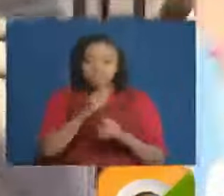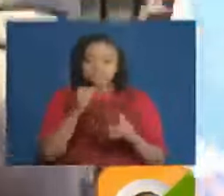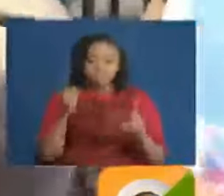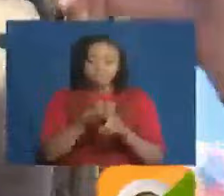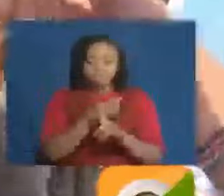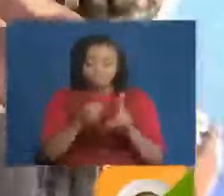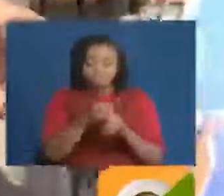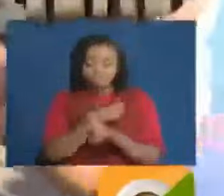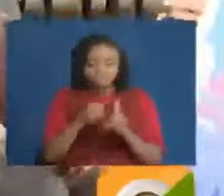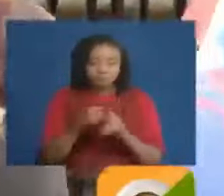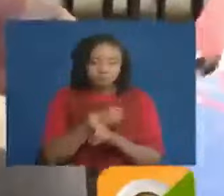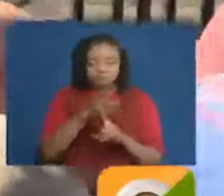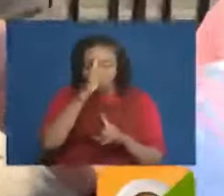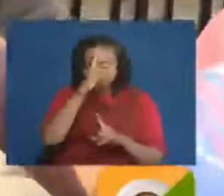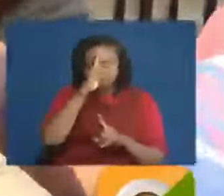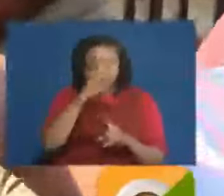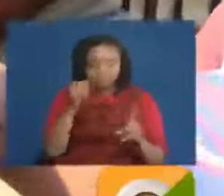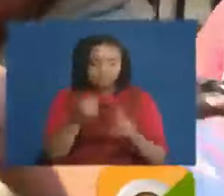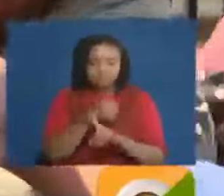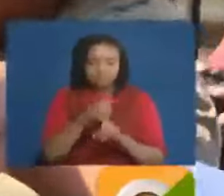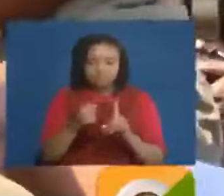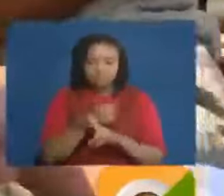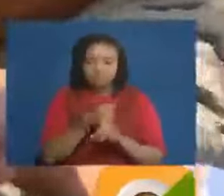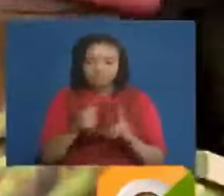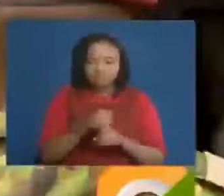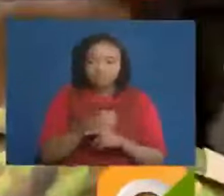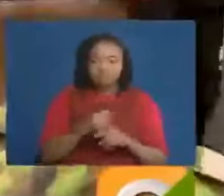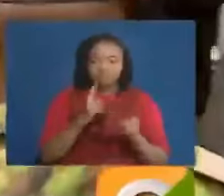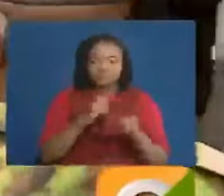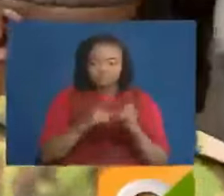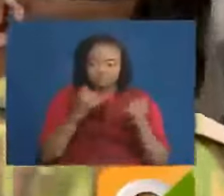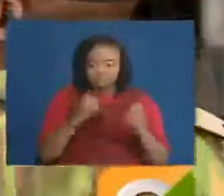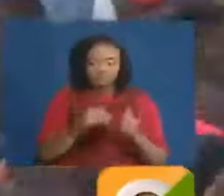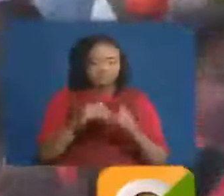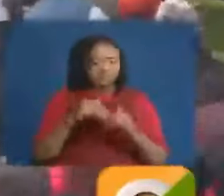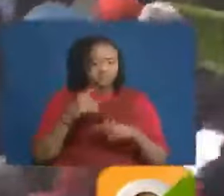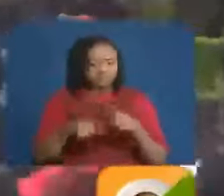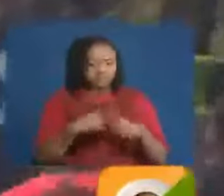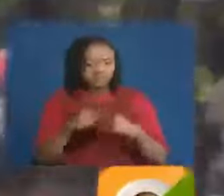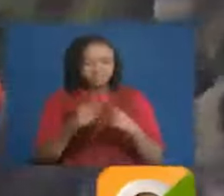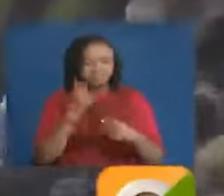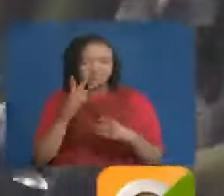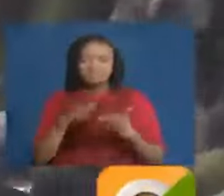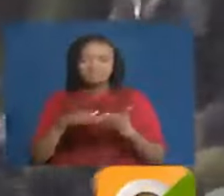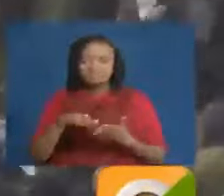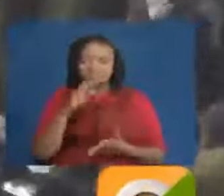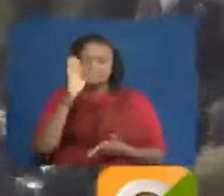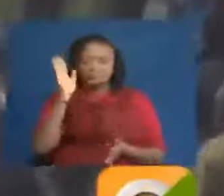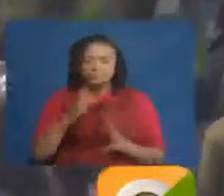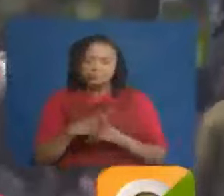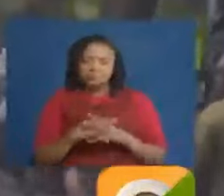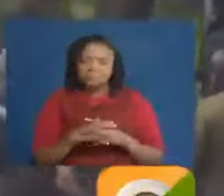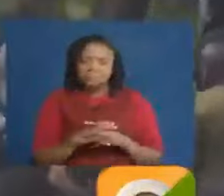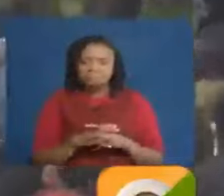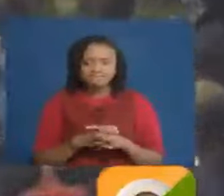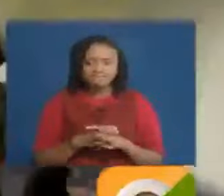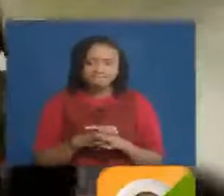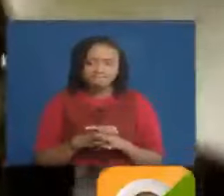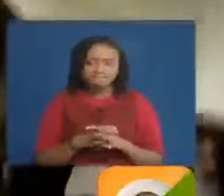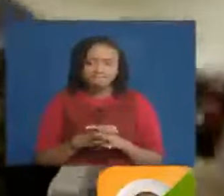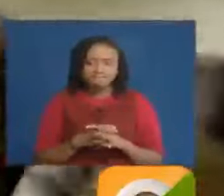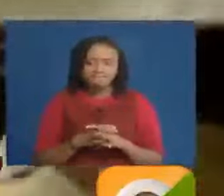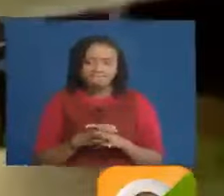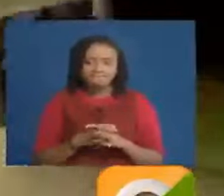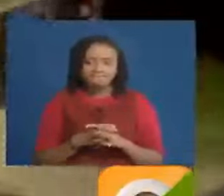glaring inconsistencies have emerged, including reports of a number of missing Kenyans the government could not account for. A